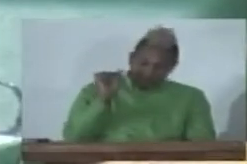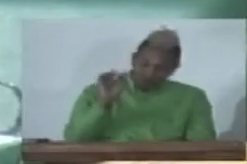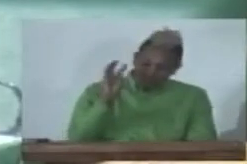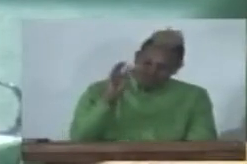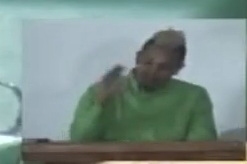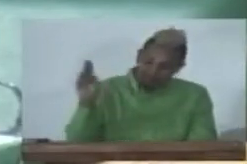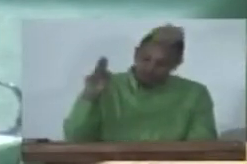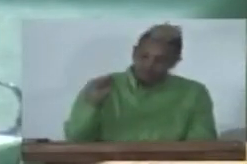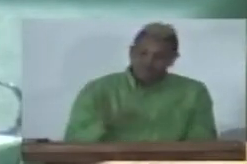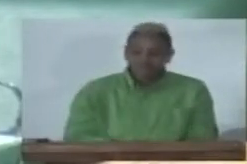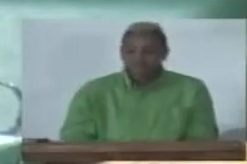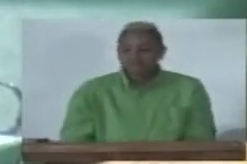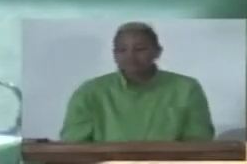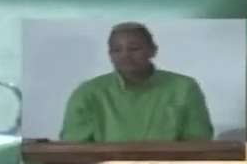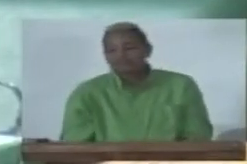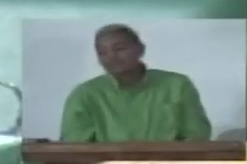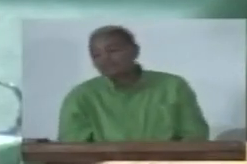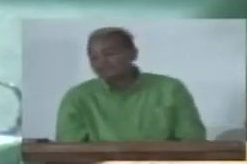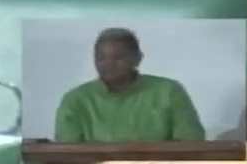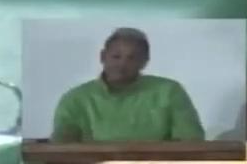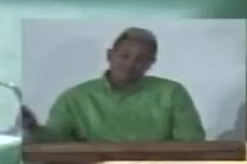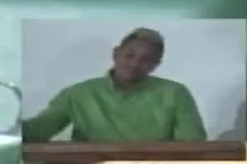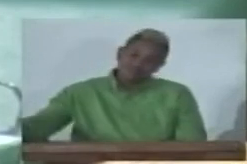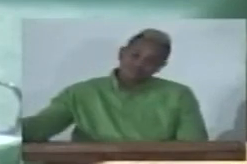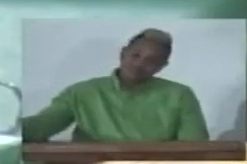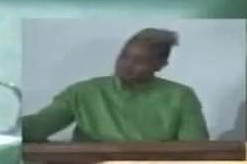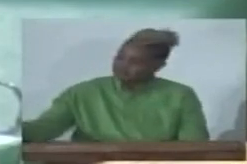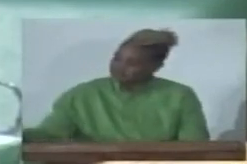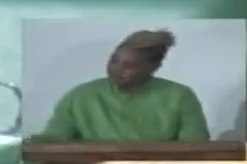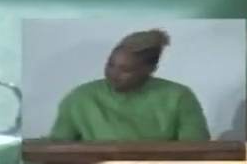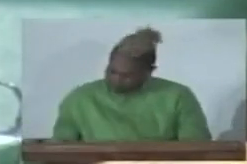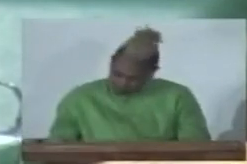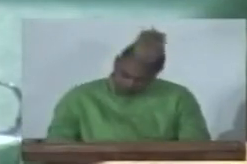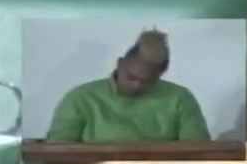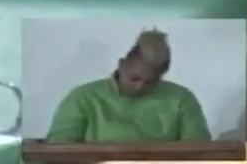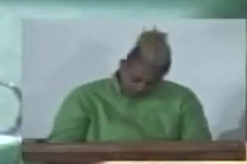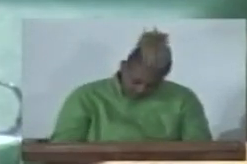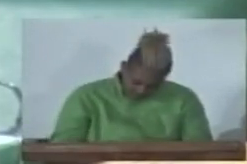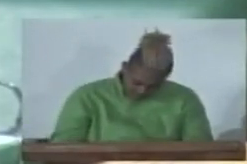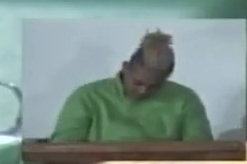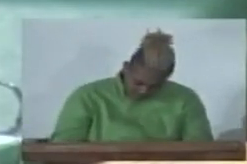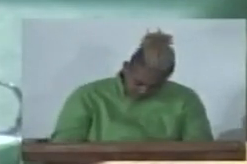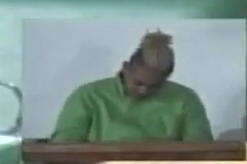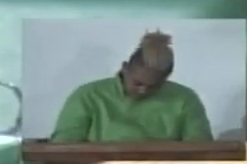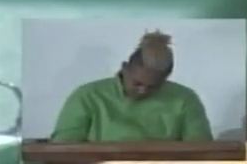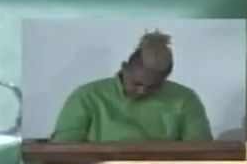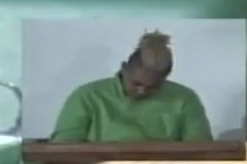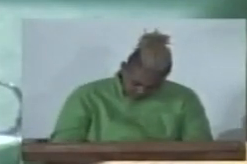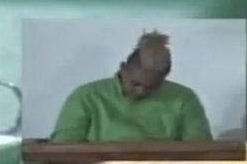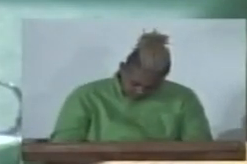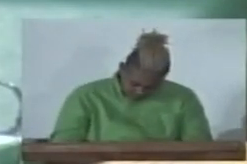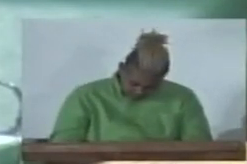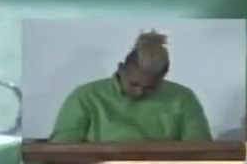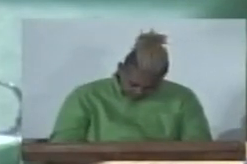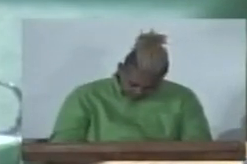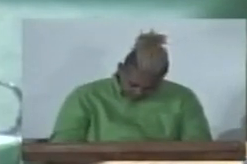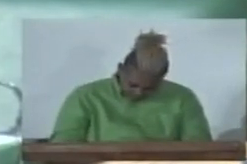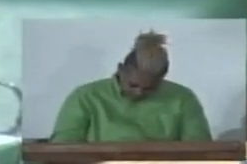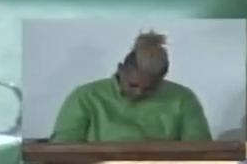I take correction well. Now, again, so we're clarifying. He's given us smooth